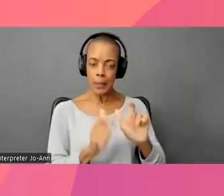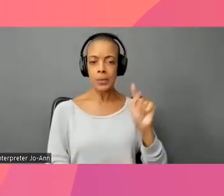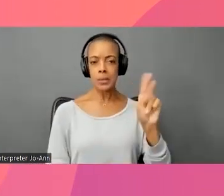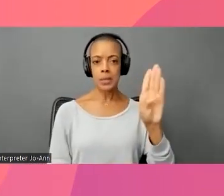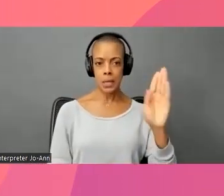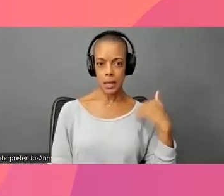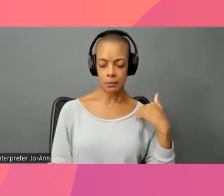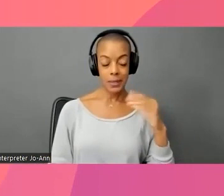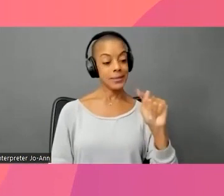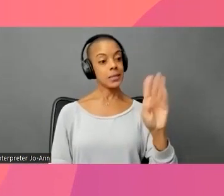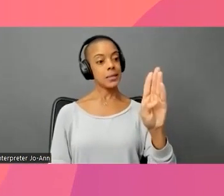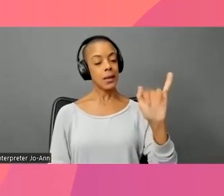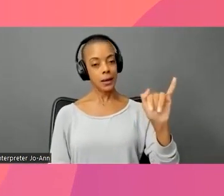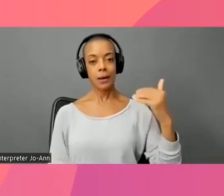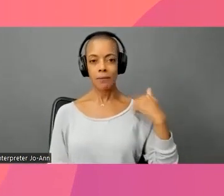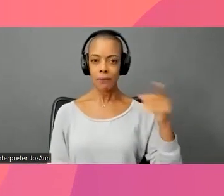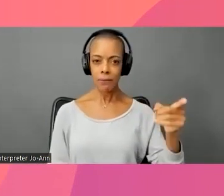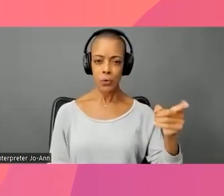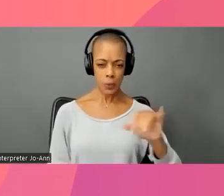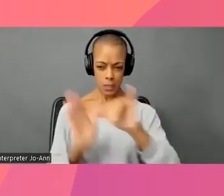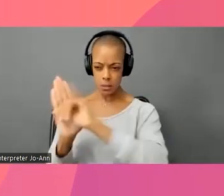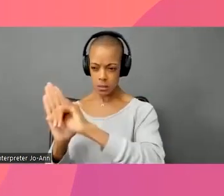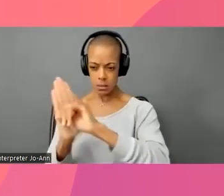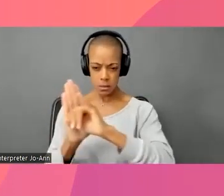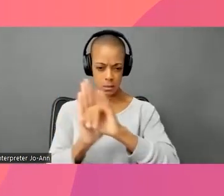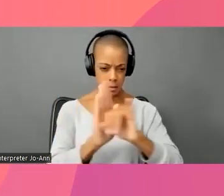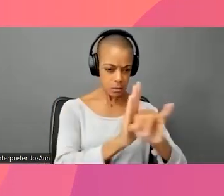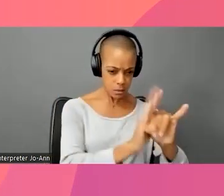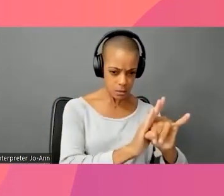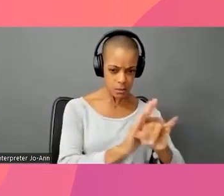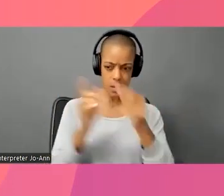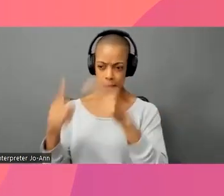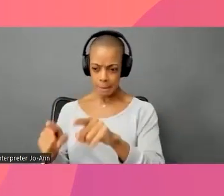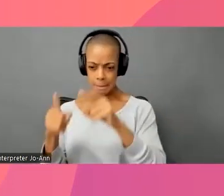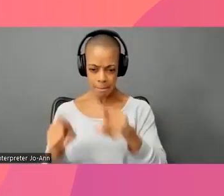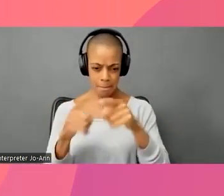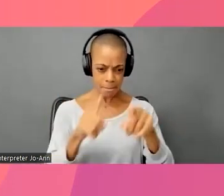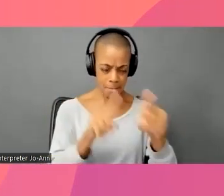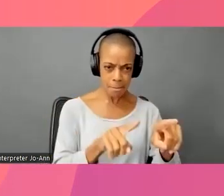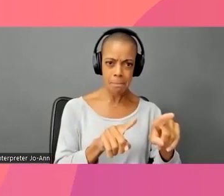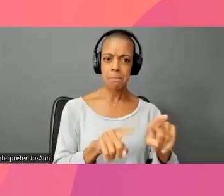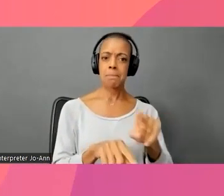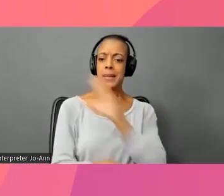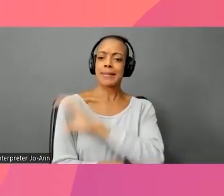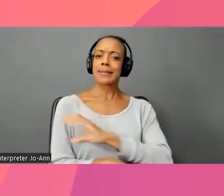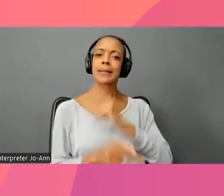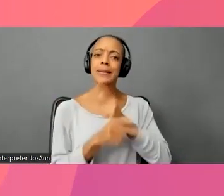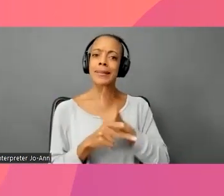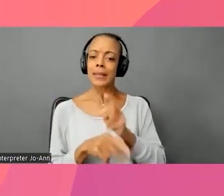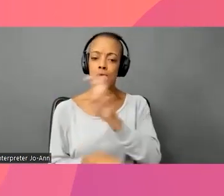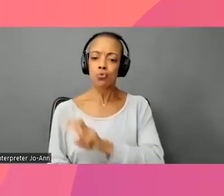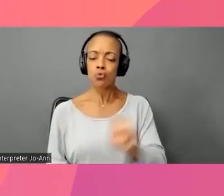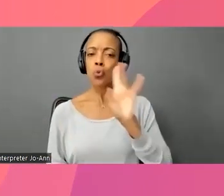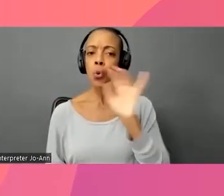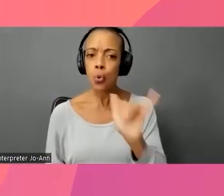so that we can map the scholarship that can tell us something about what the clinical care journey looks like for